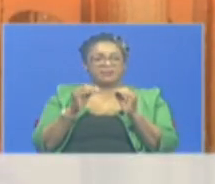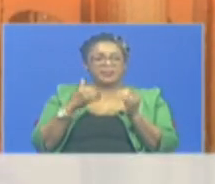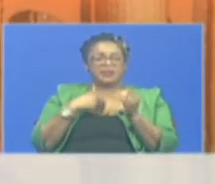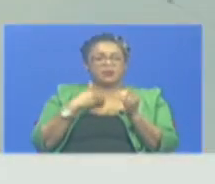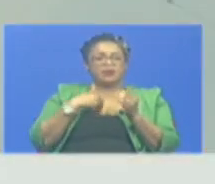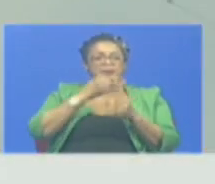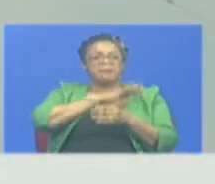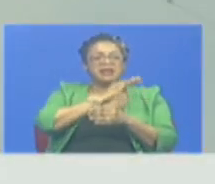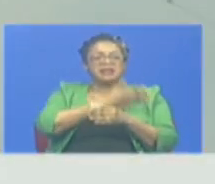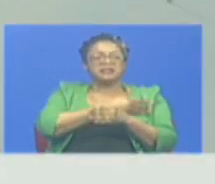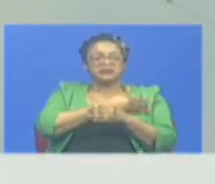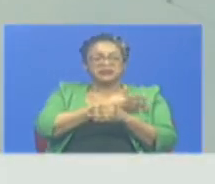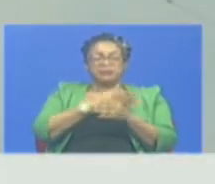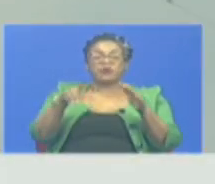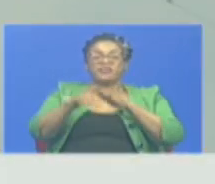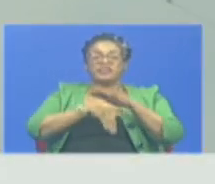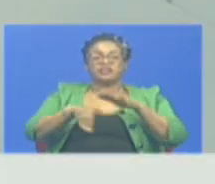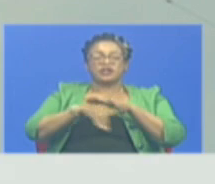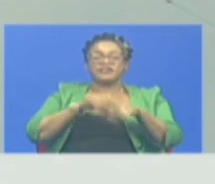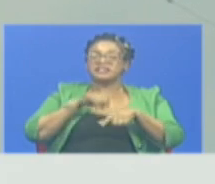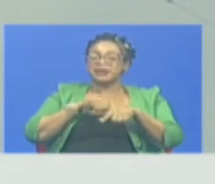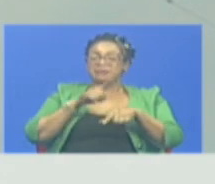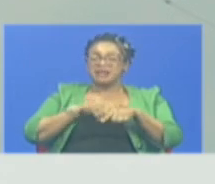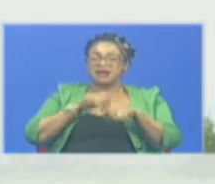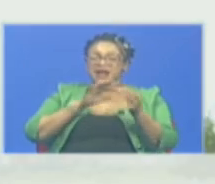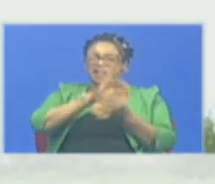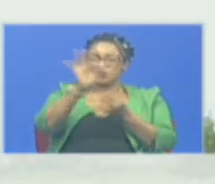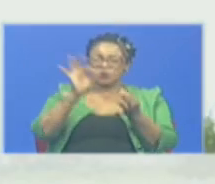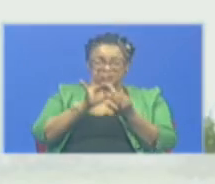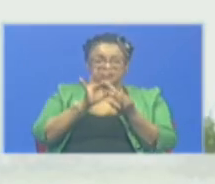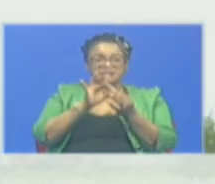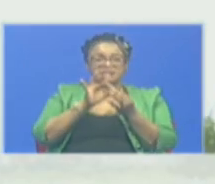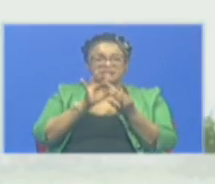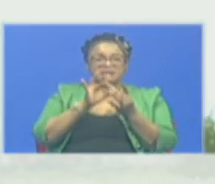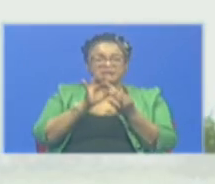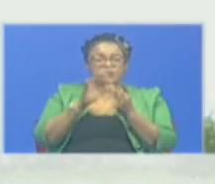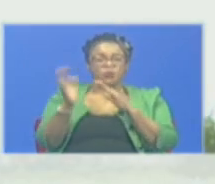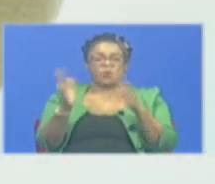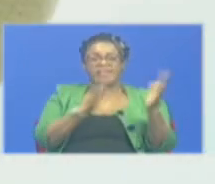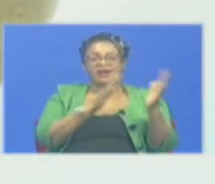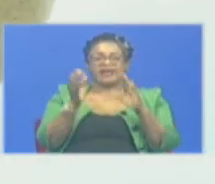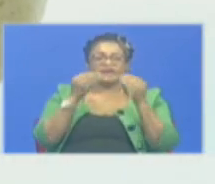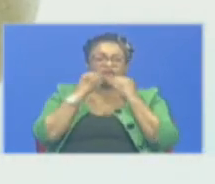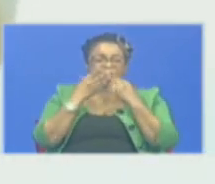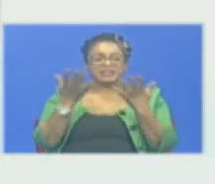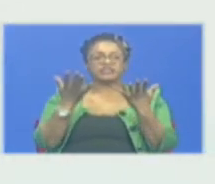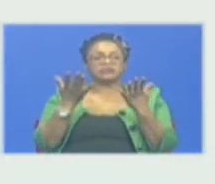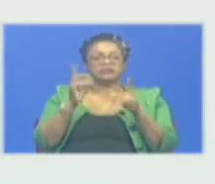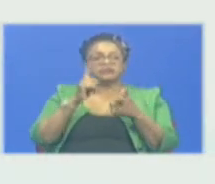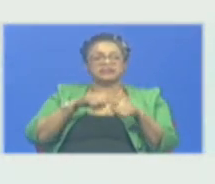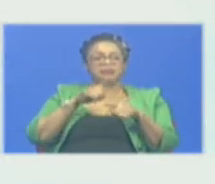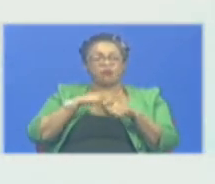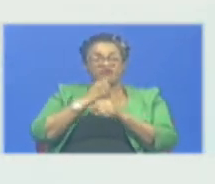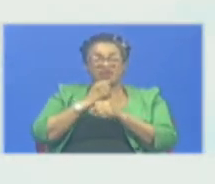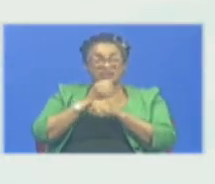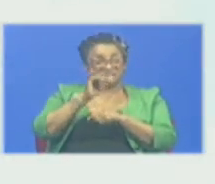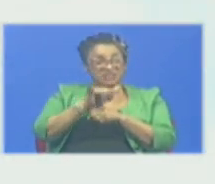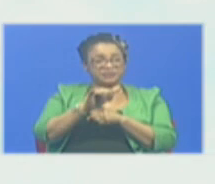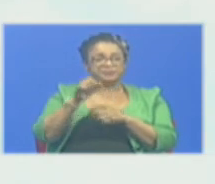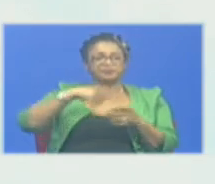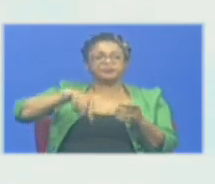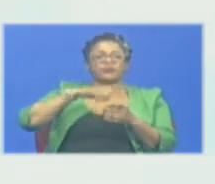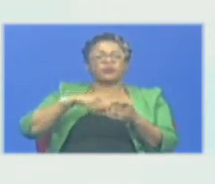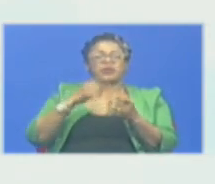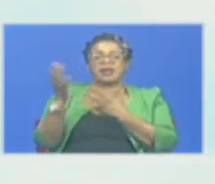of timely, accurate, and reliable weather information. Once we have done that, we expect the